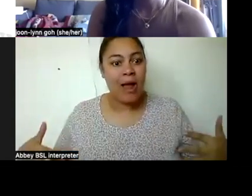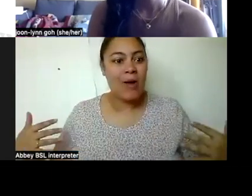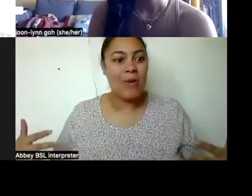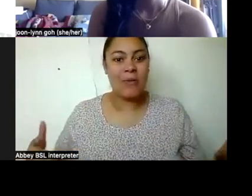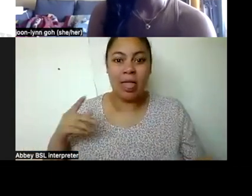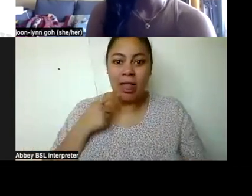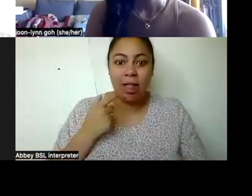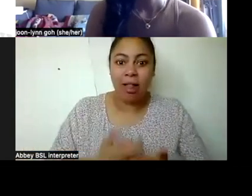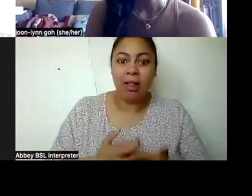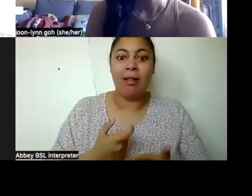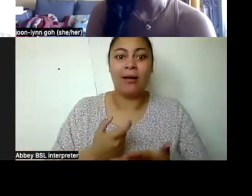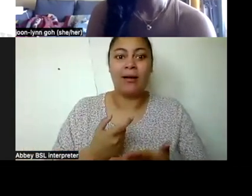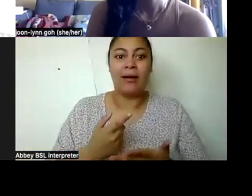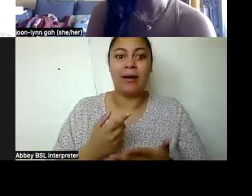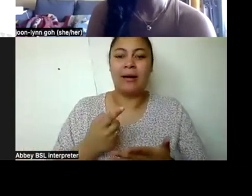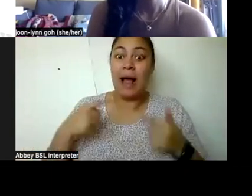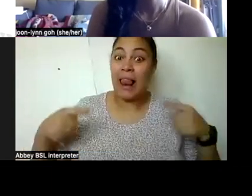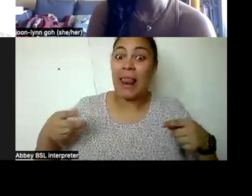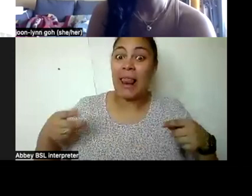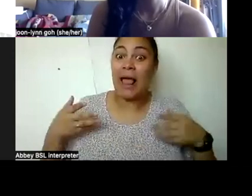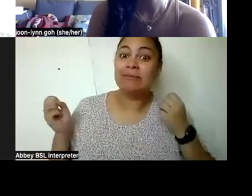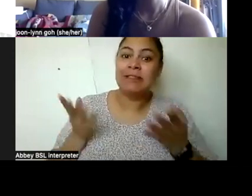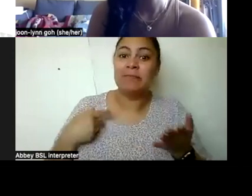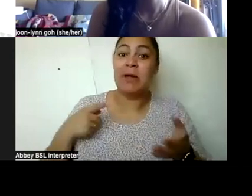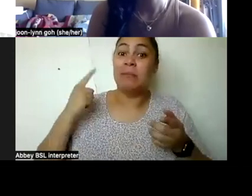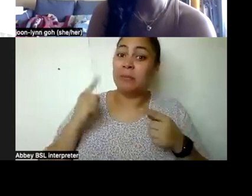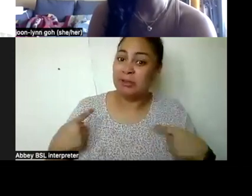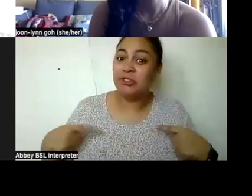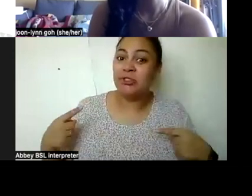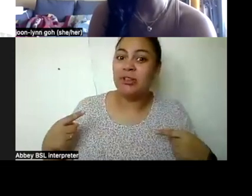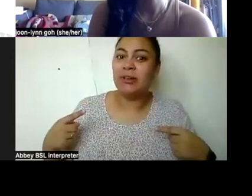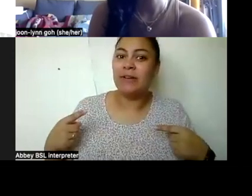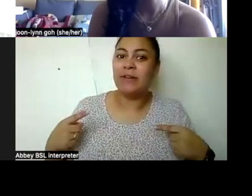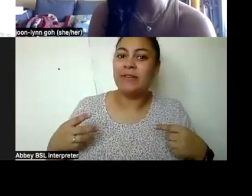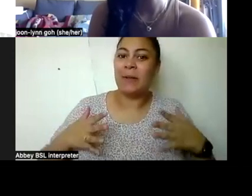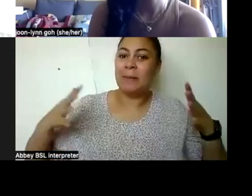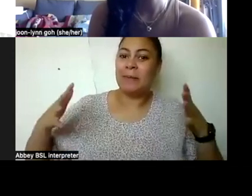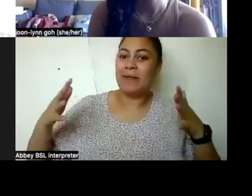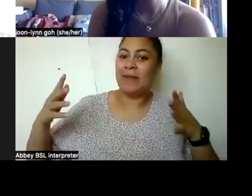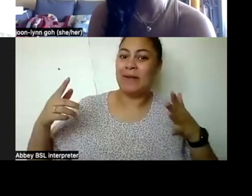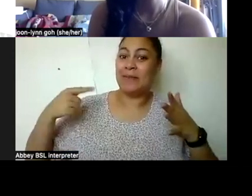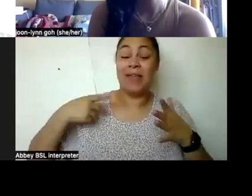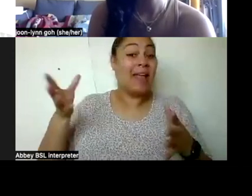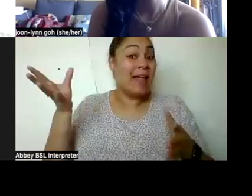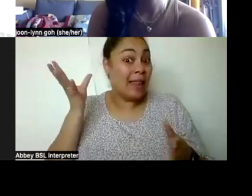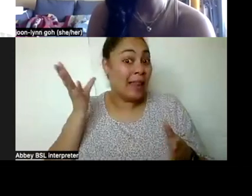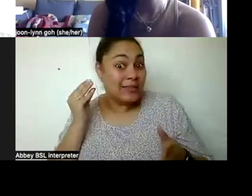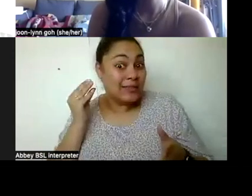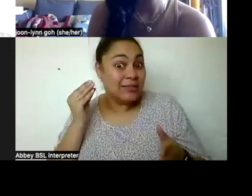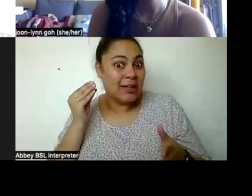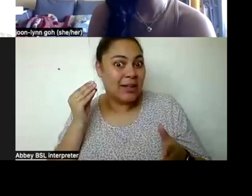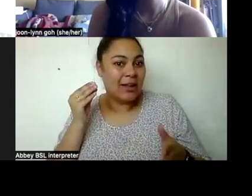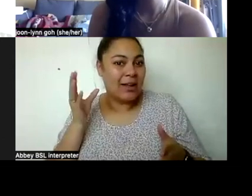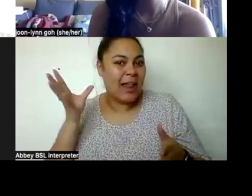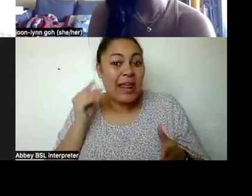and have been allowed to give myself permission, for the biggie for me is actually to listen. And to listen to